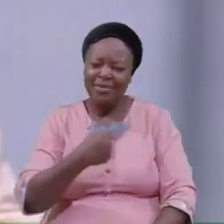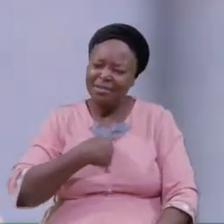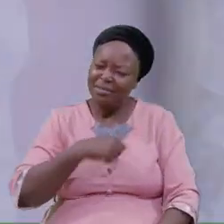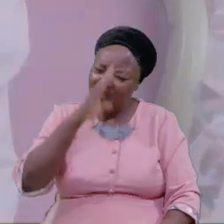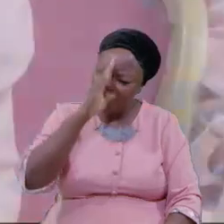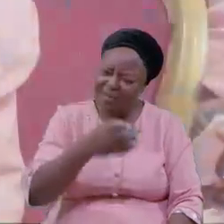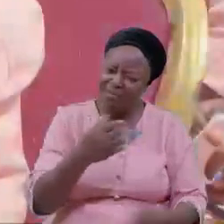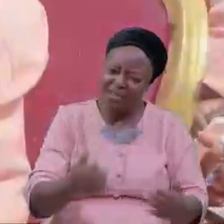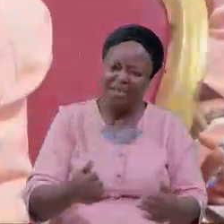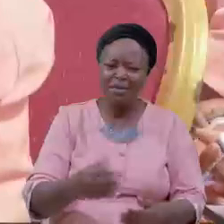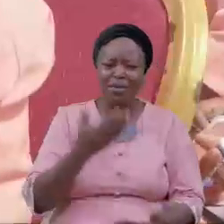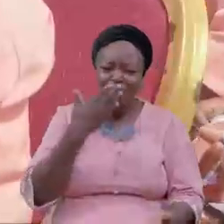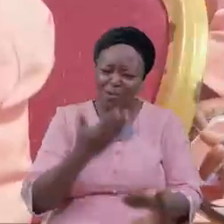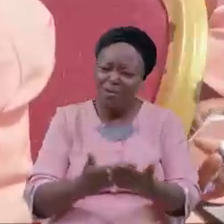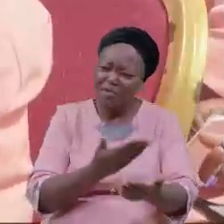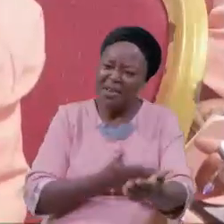morning.